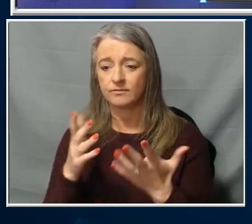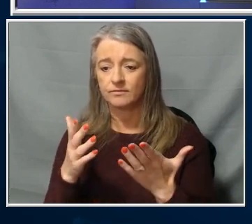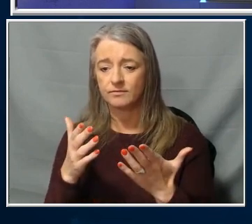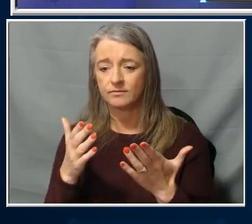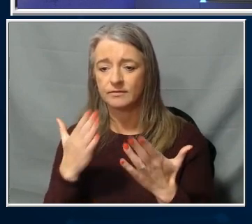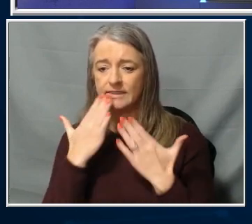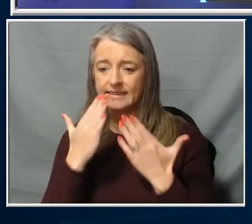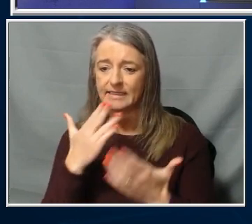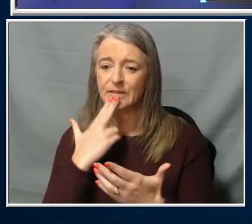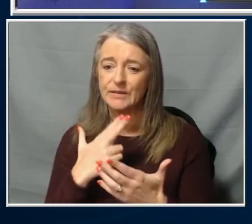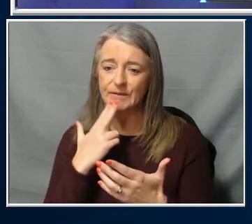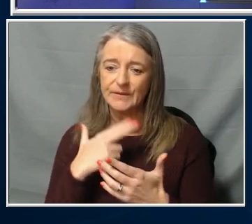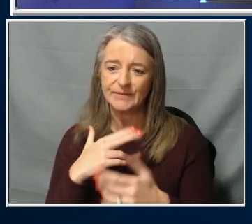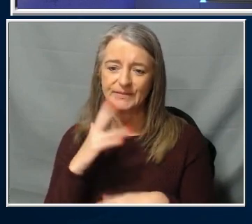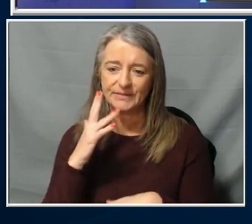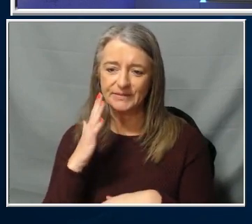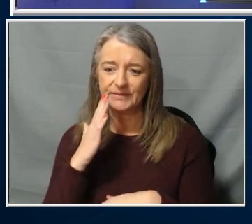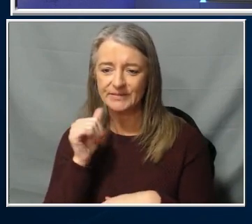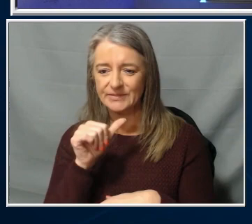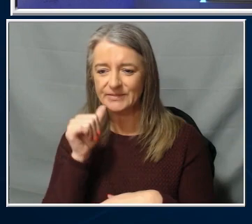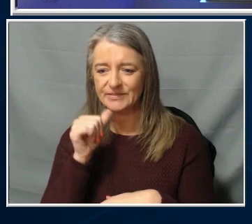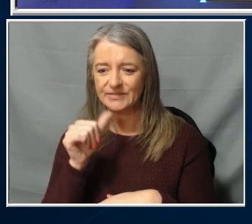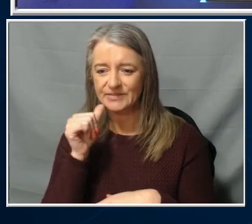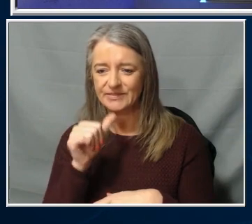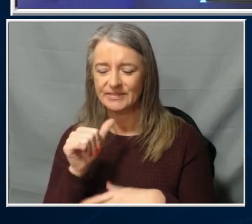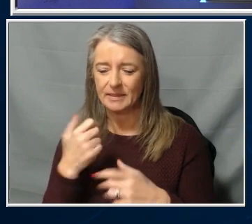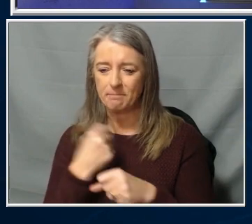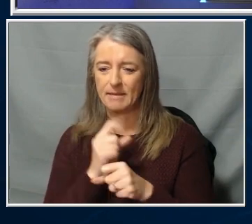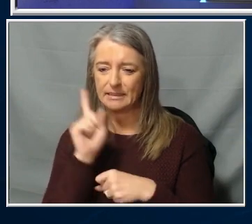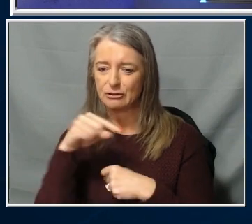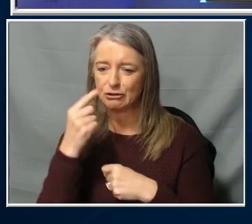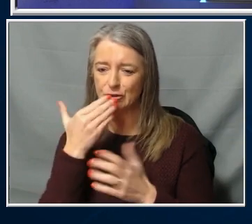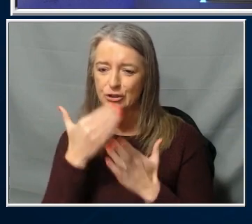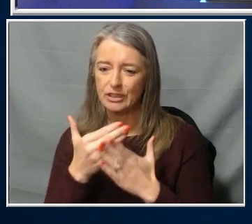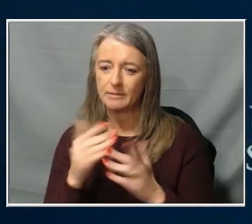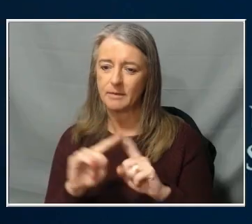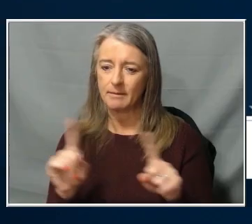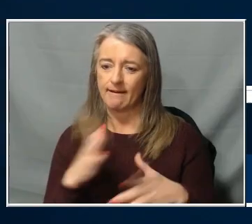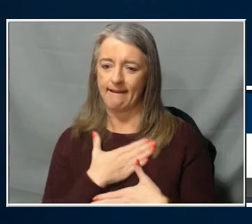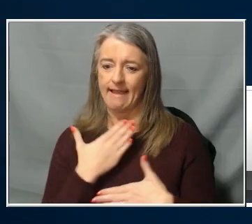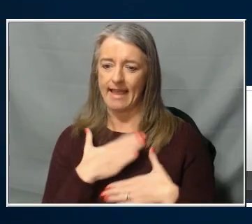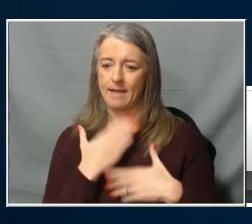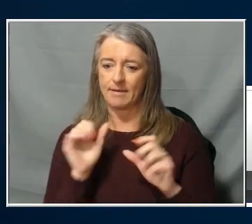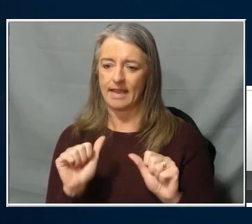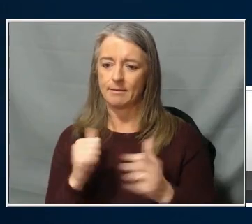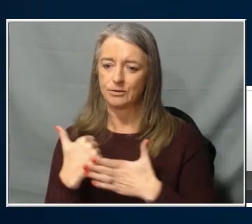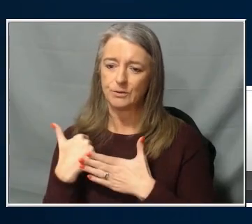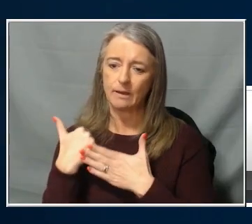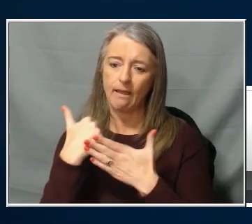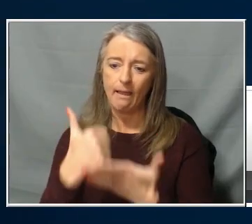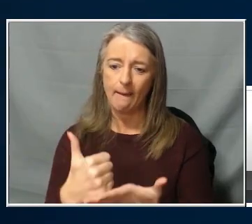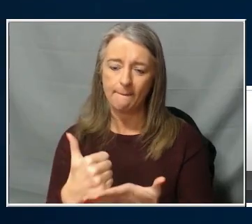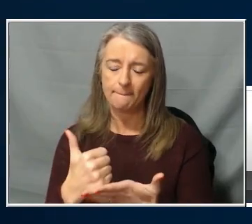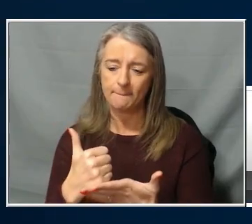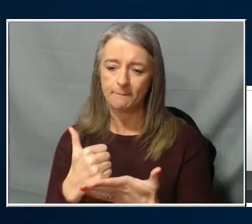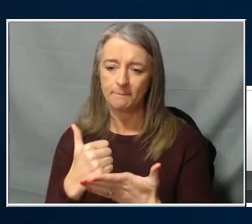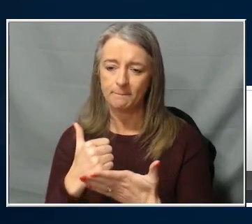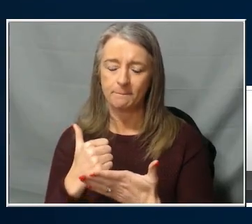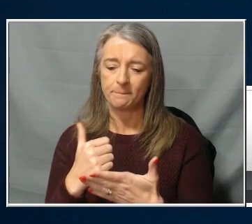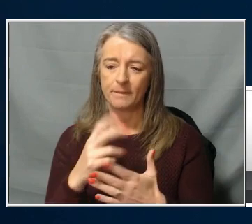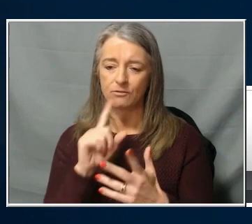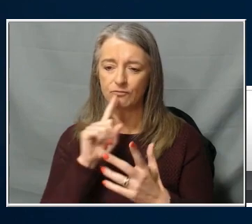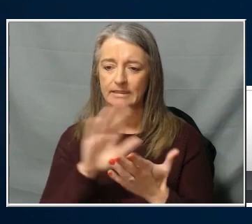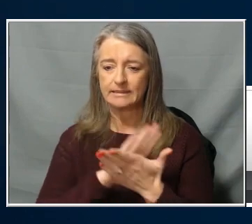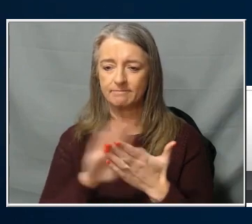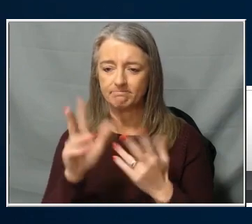cute, charming girl that is, it makes us look good, but really we're just happy that we're able to help, and it's so refreshing and nice to